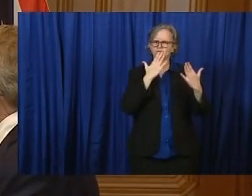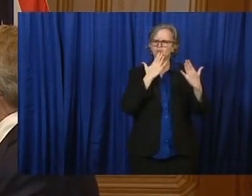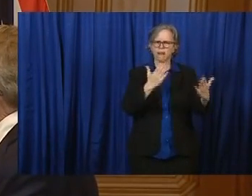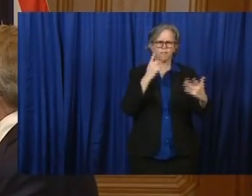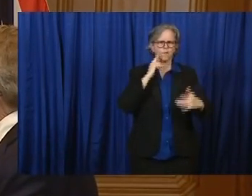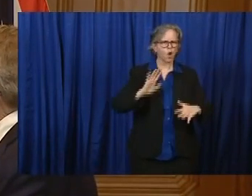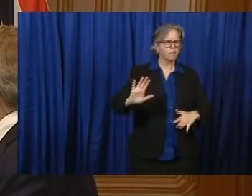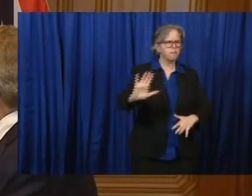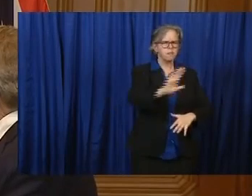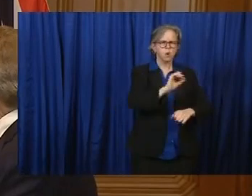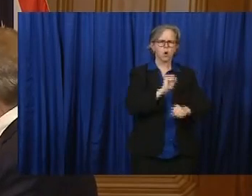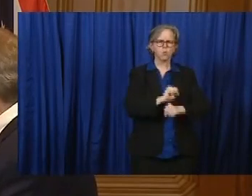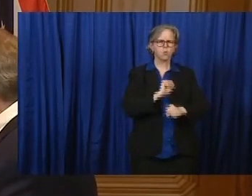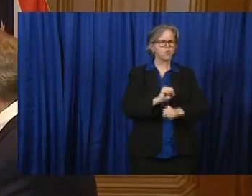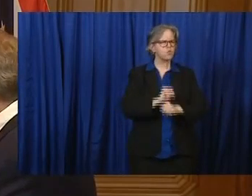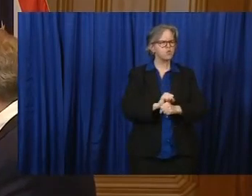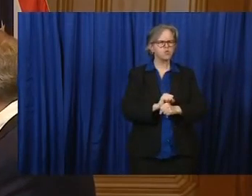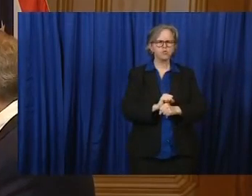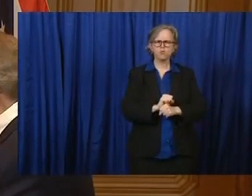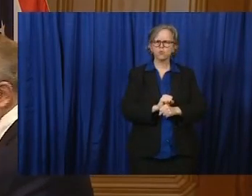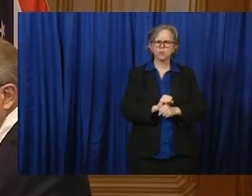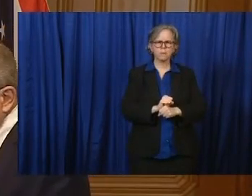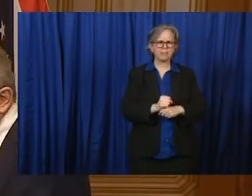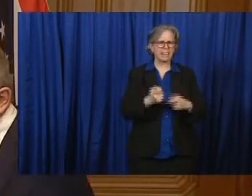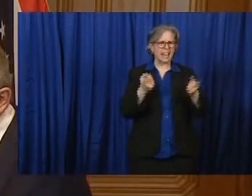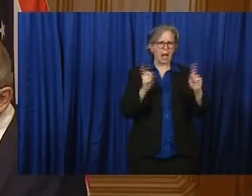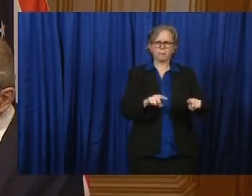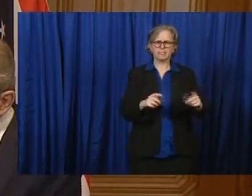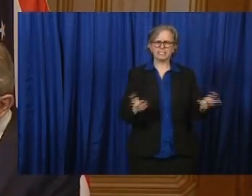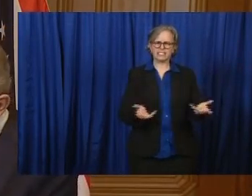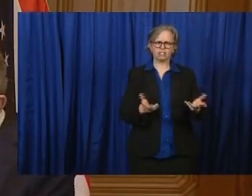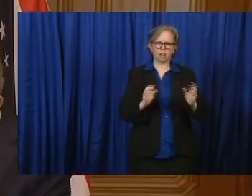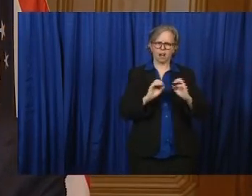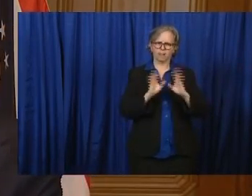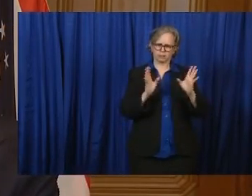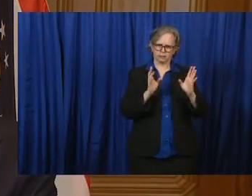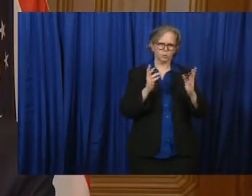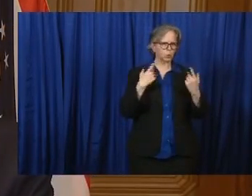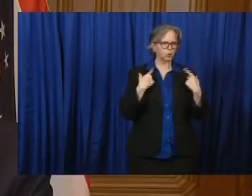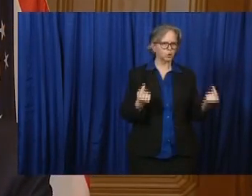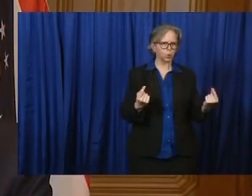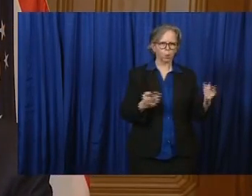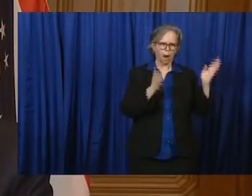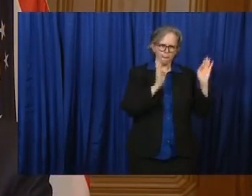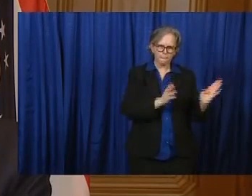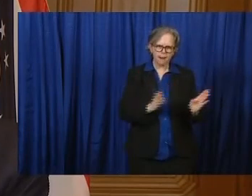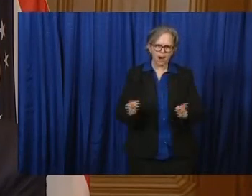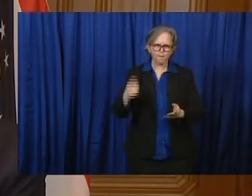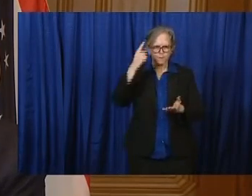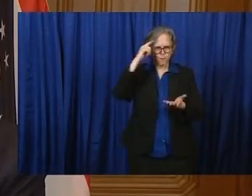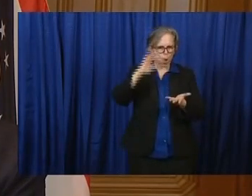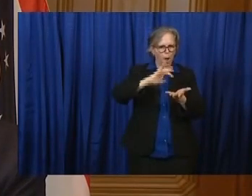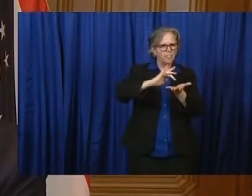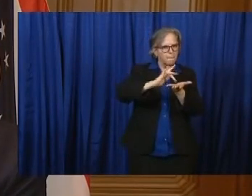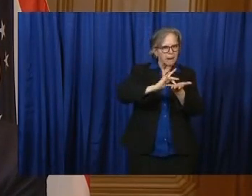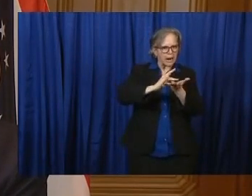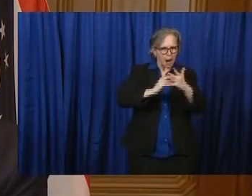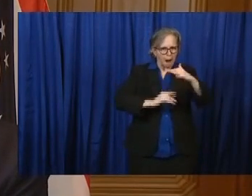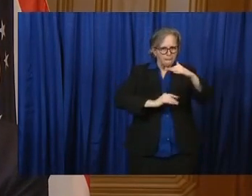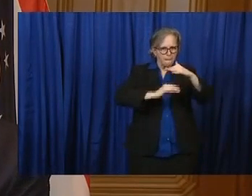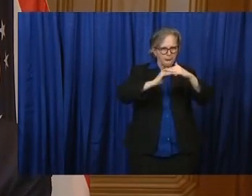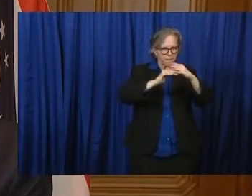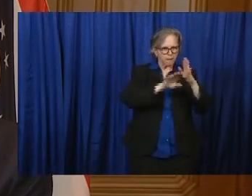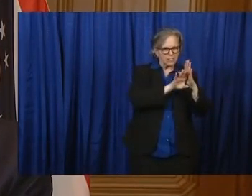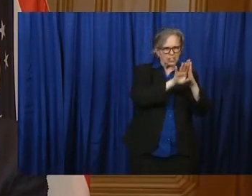effort that's happening here is the obvious preparation for the medical capacity surge that we know that we're going